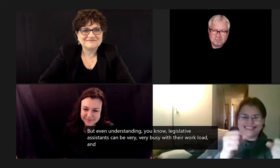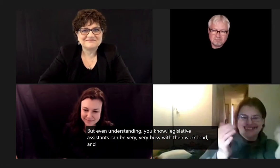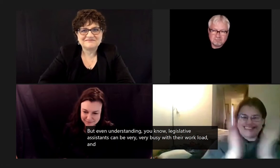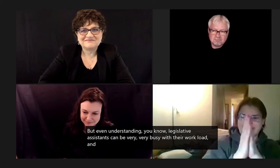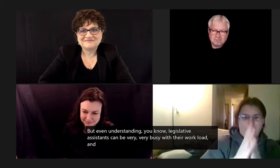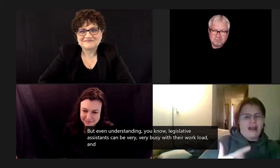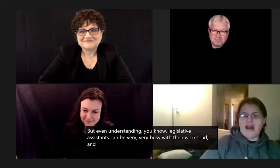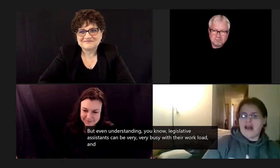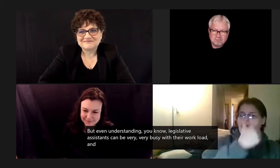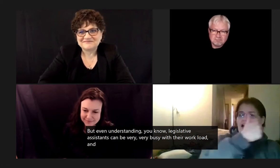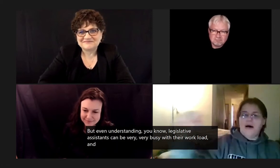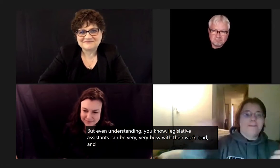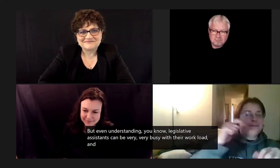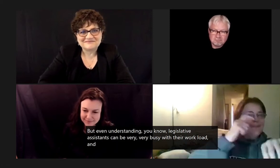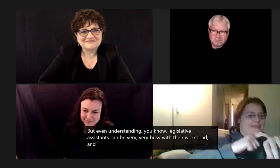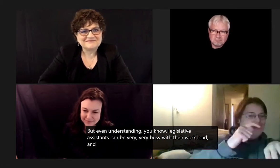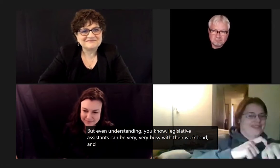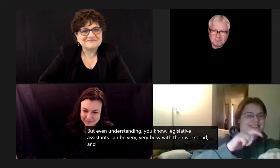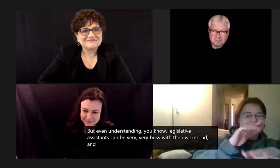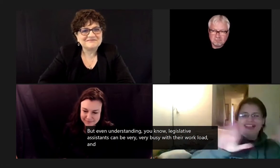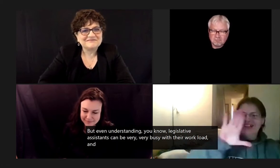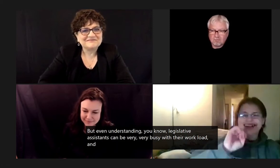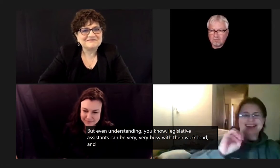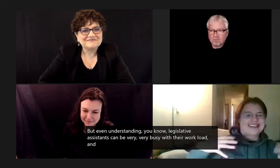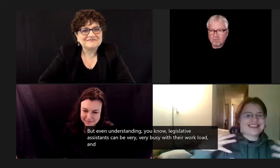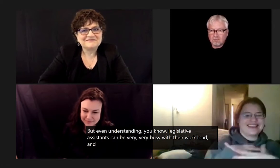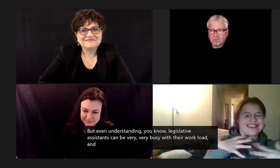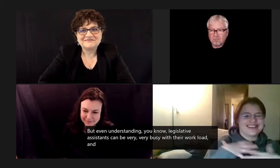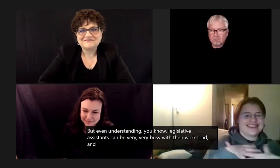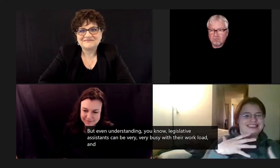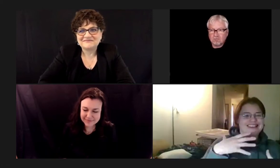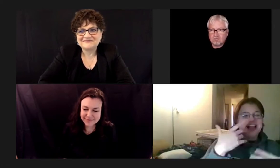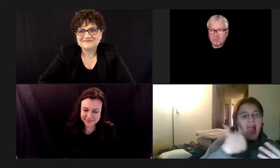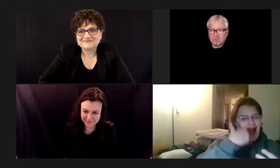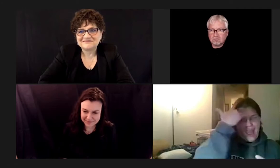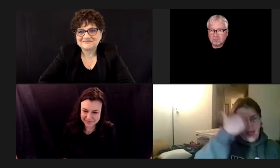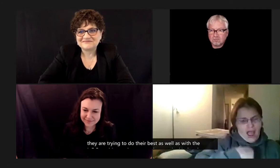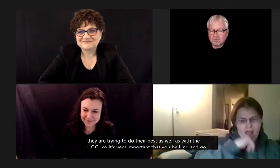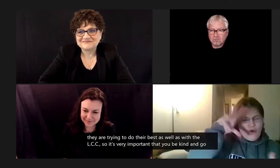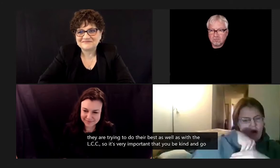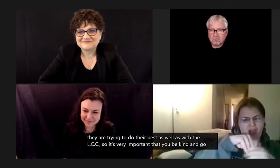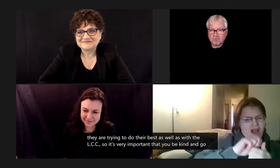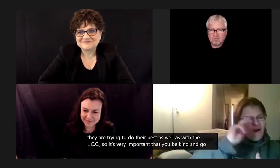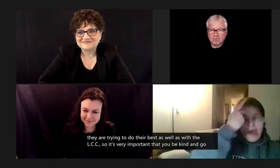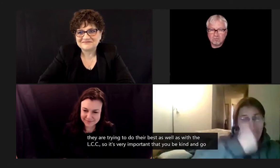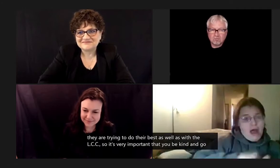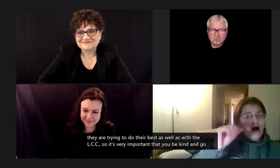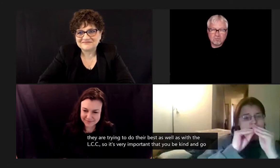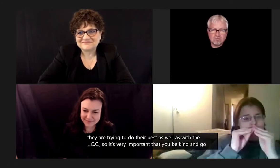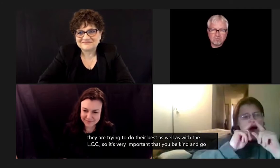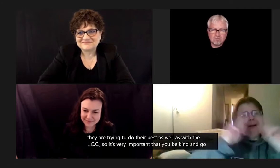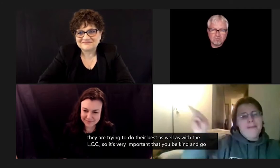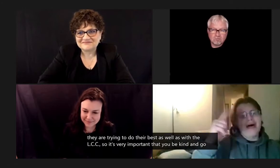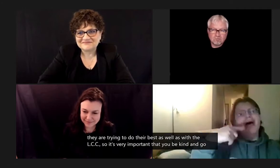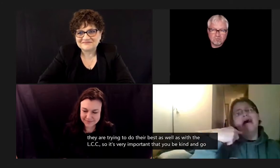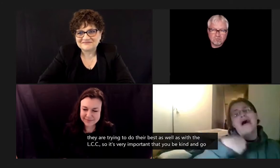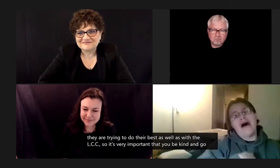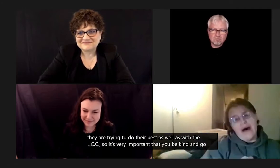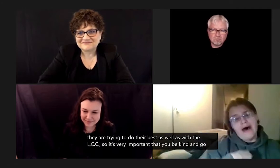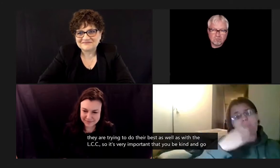that you be kind and go ahead and make your request, of course, but don't be afraid.